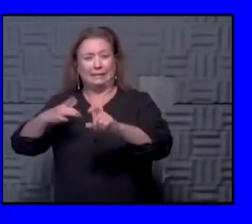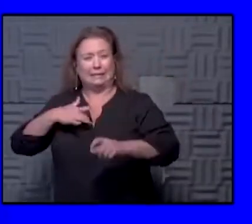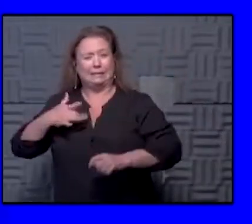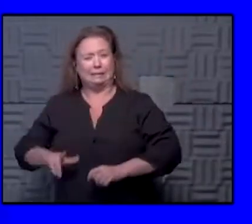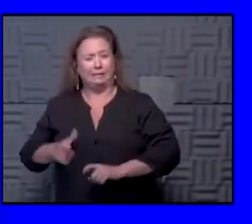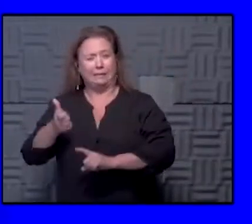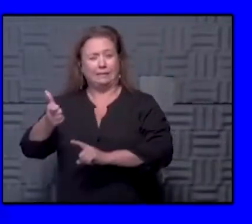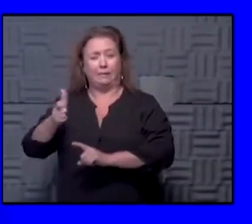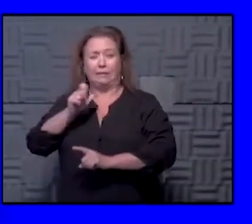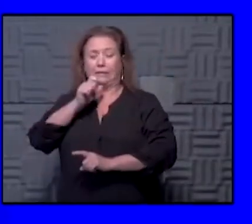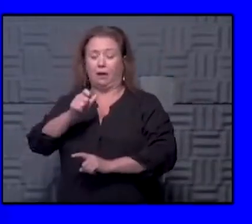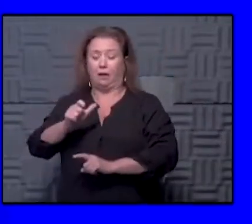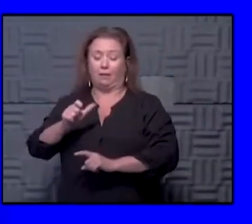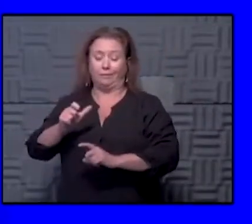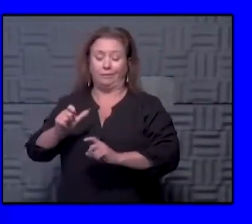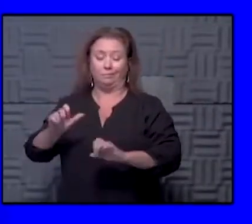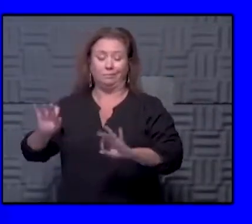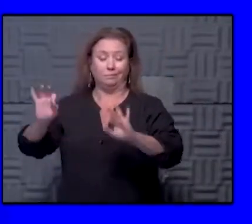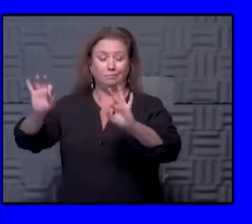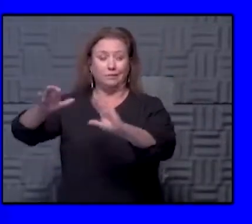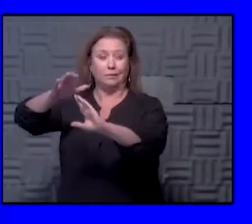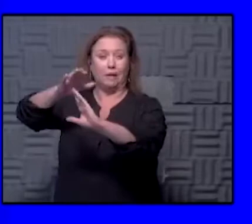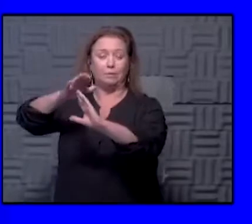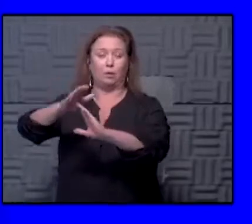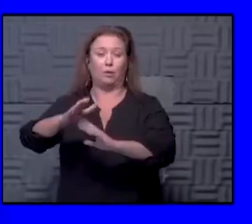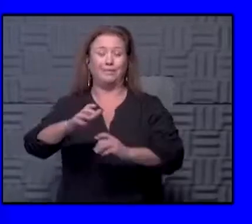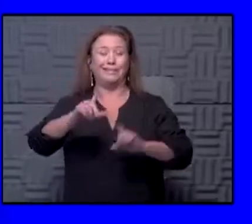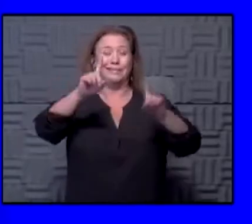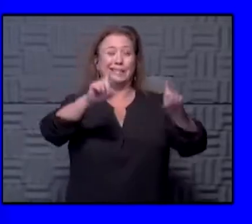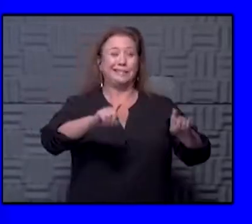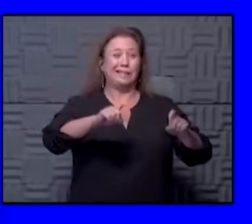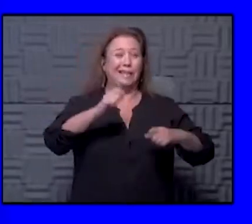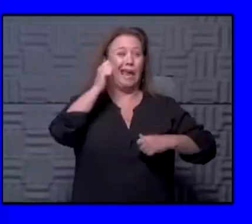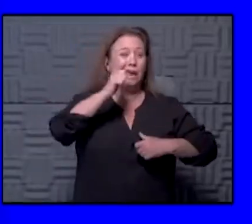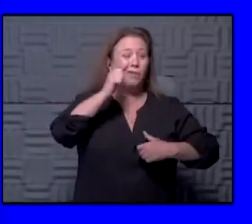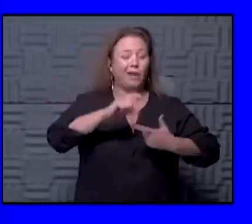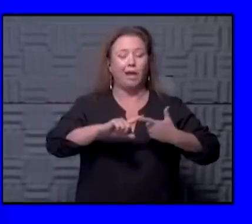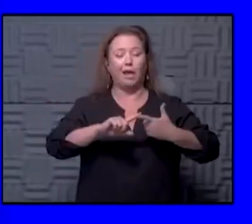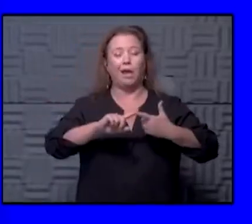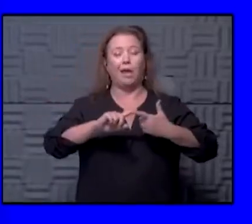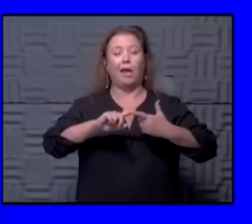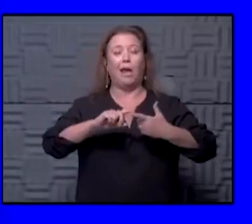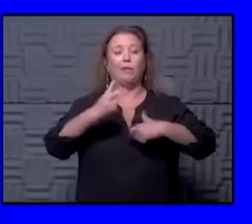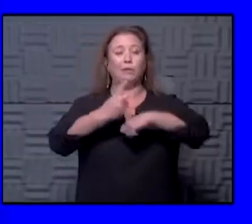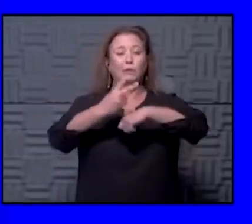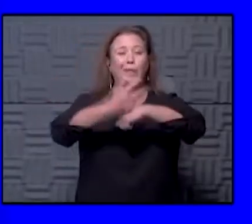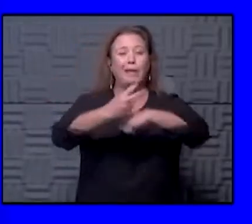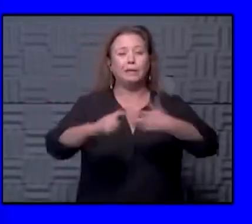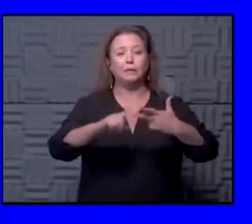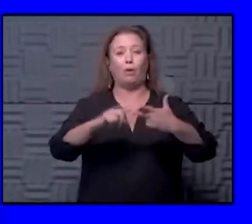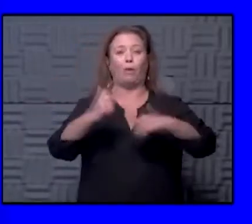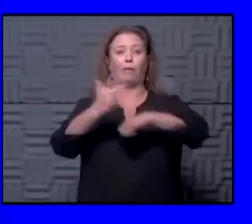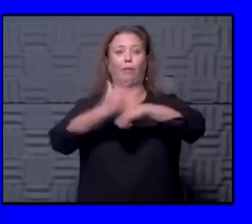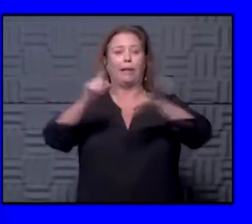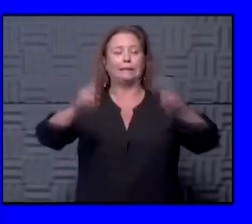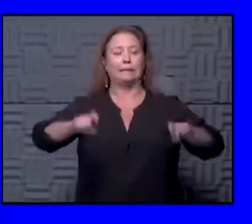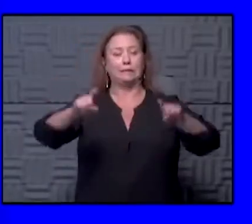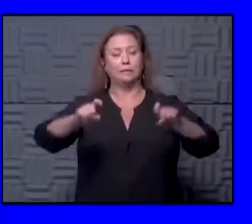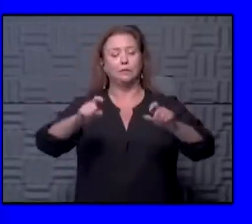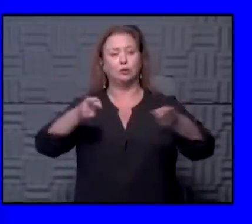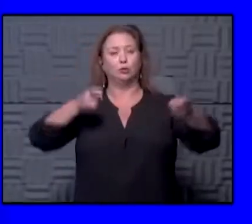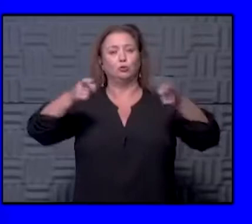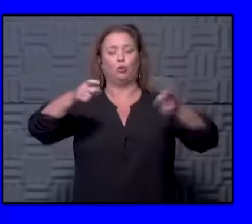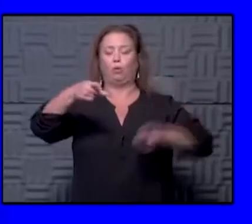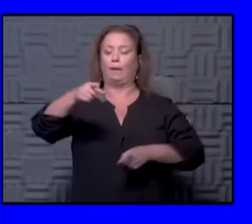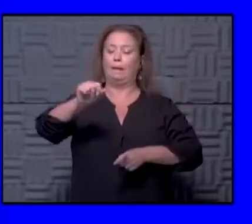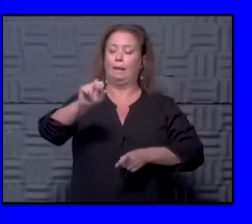testing, say, every day, every other day, or every third day is probably still going to be better in controlling this pandemic. So if we can